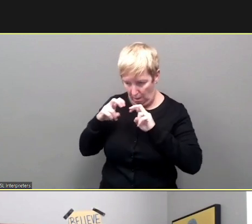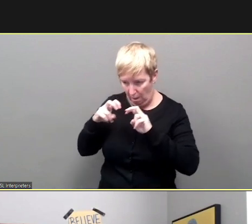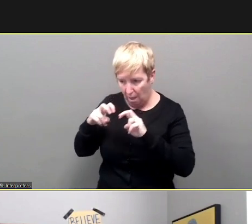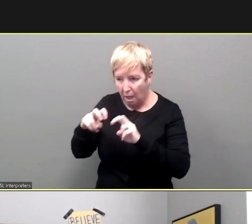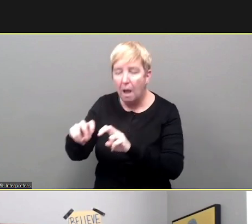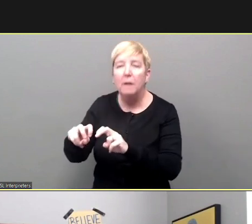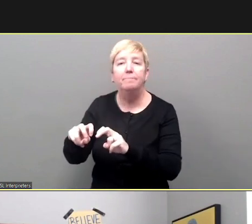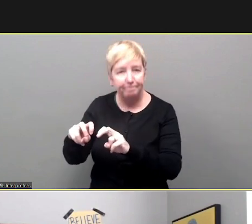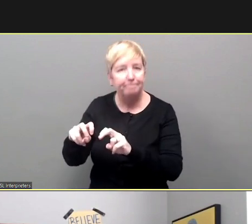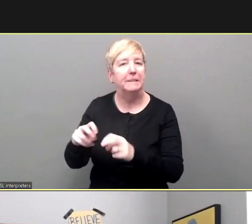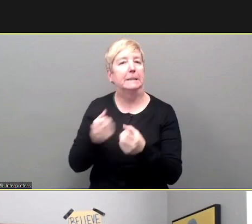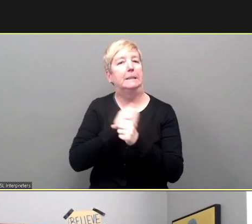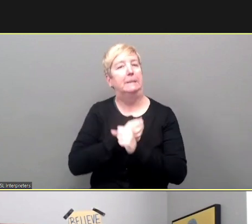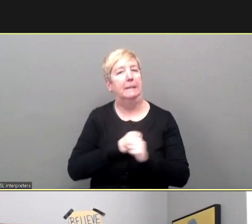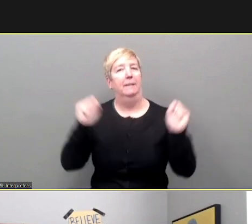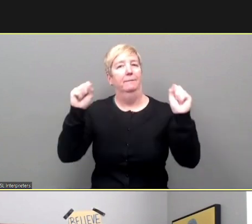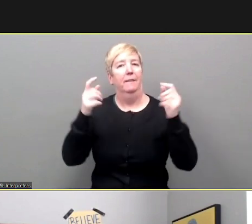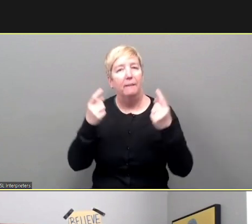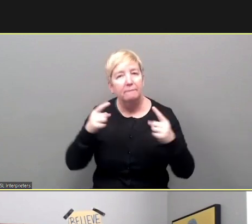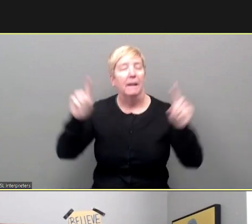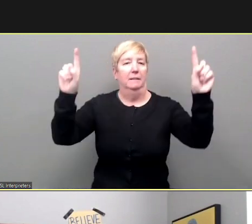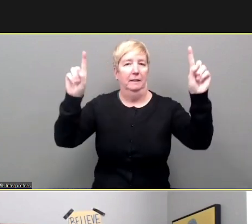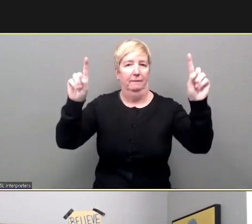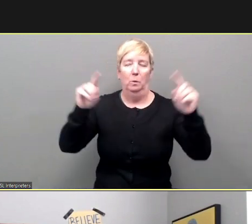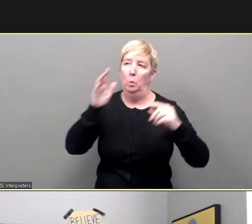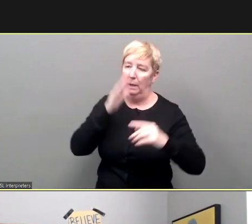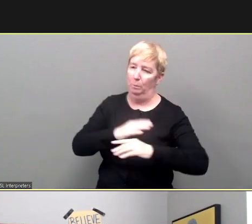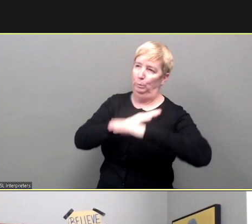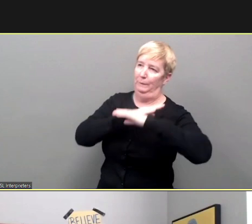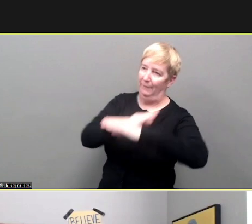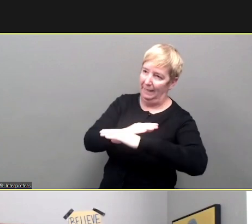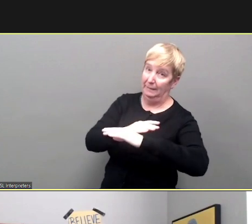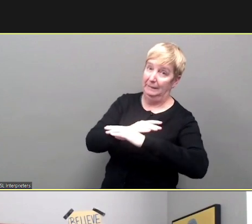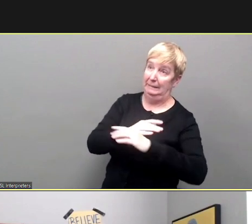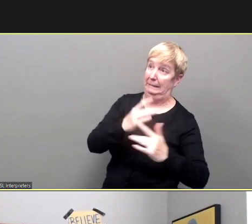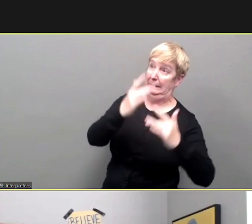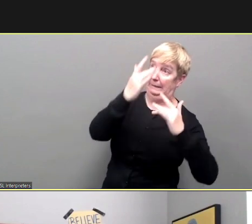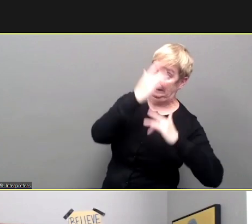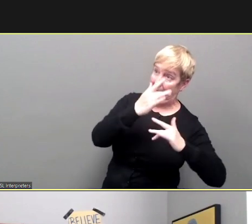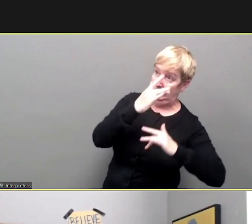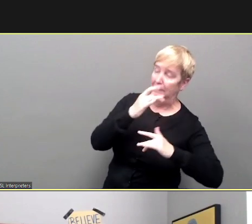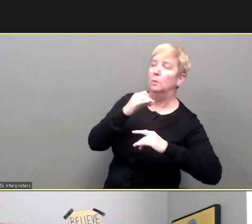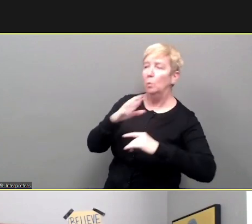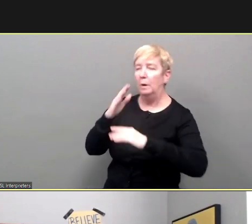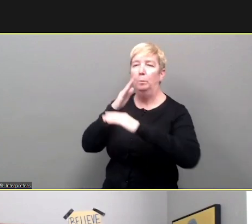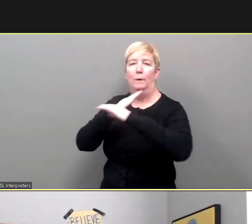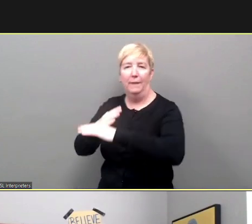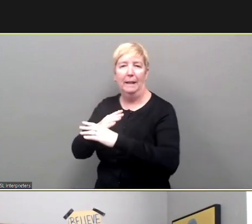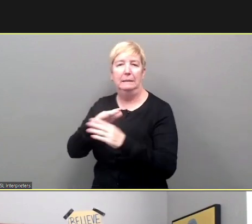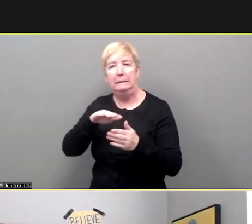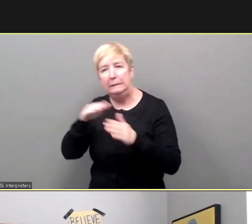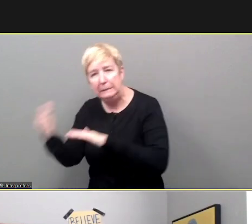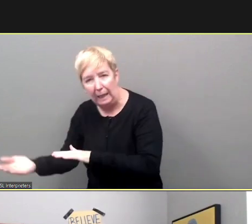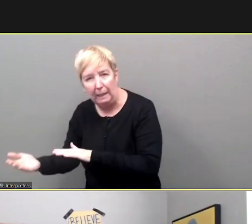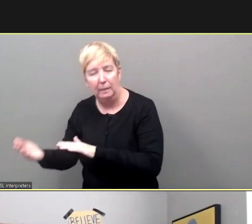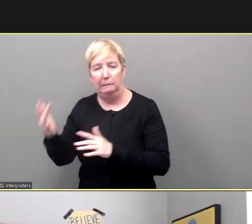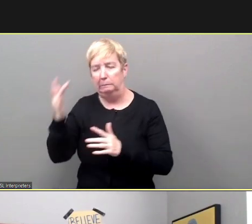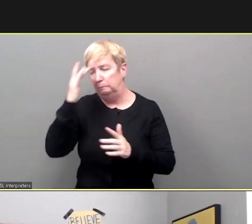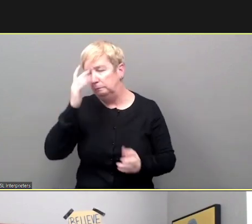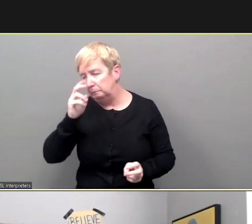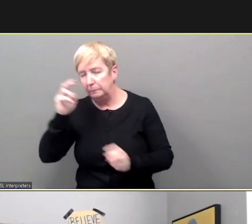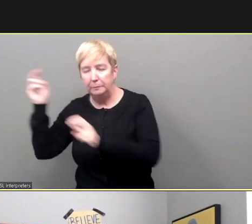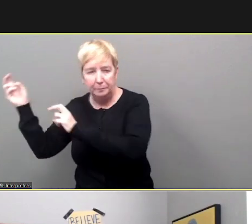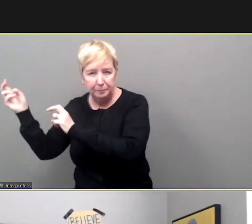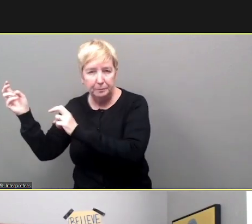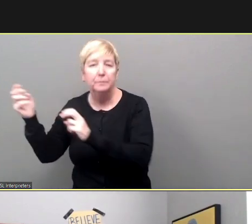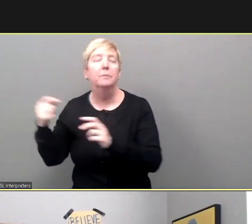and effective at preventing serious disease or death due to COVID. And I think that's just been, I think for those of us who were providers